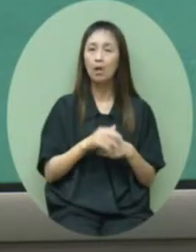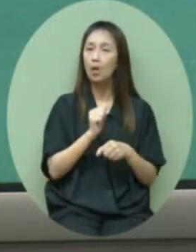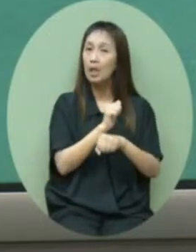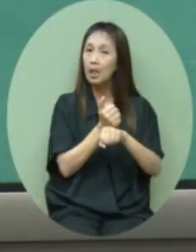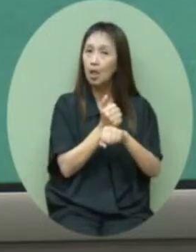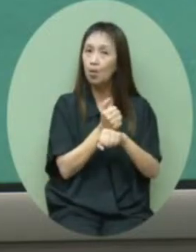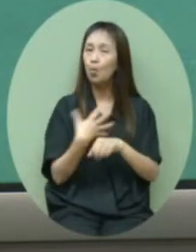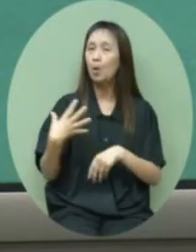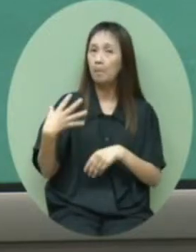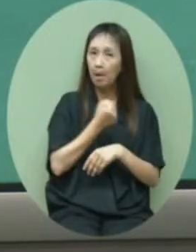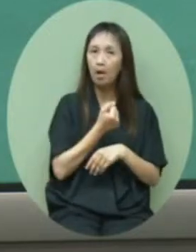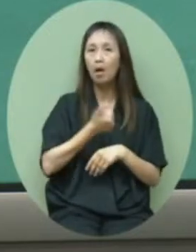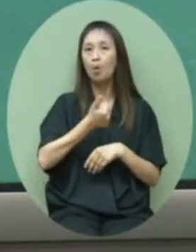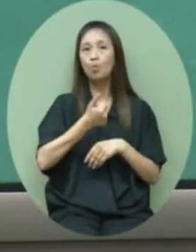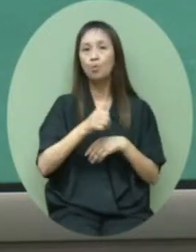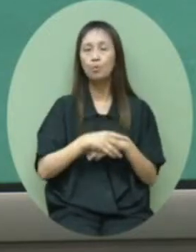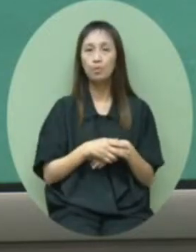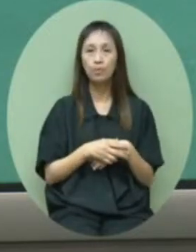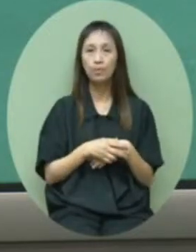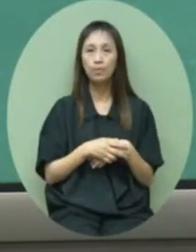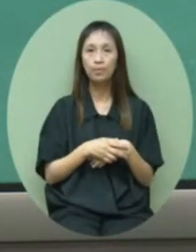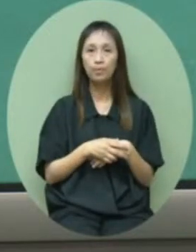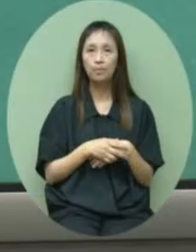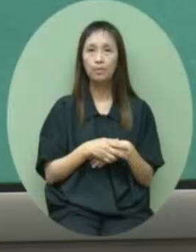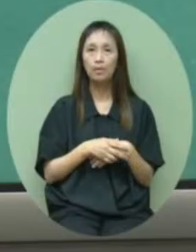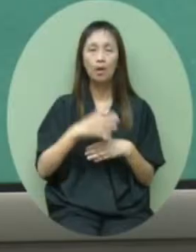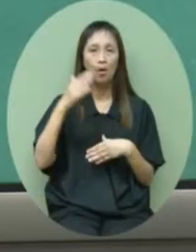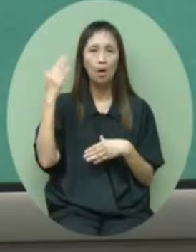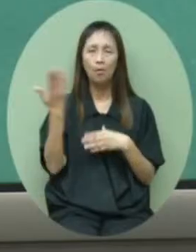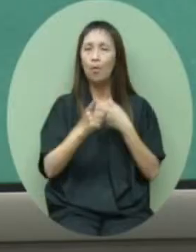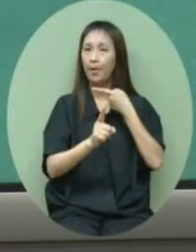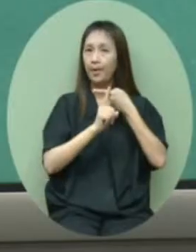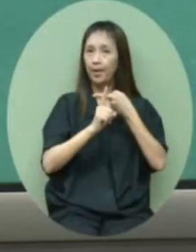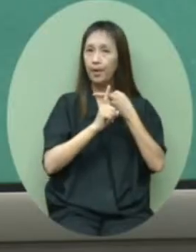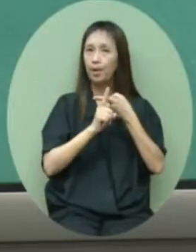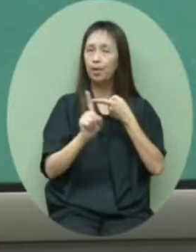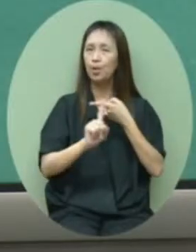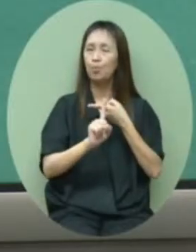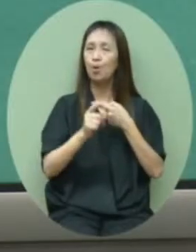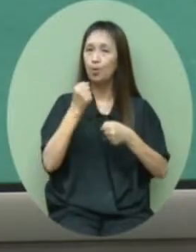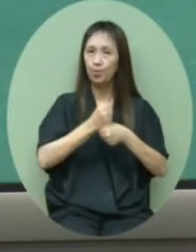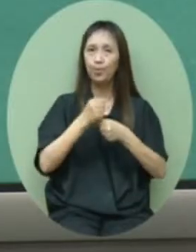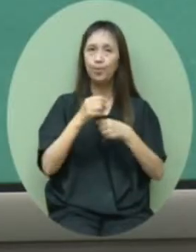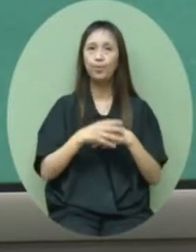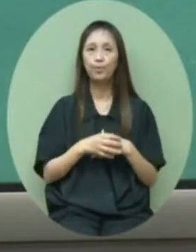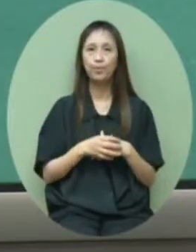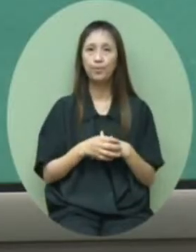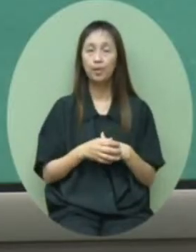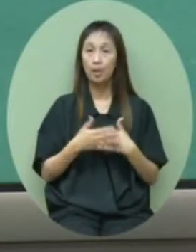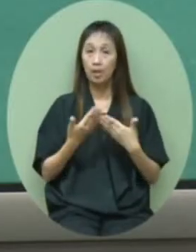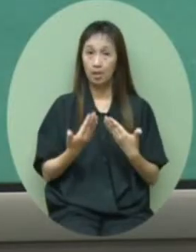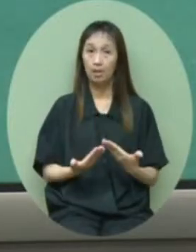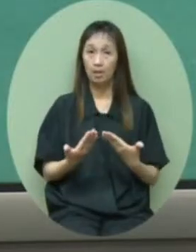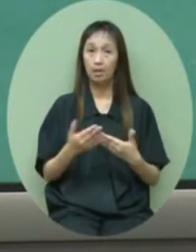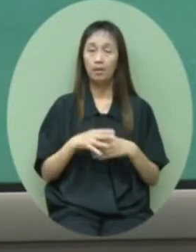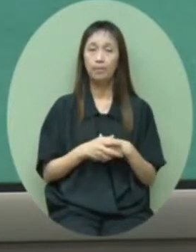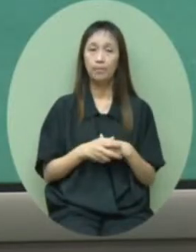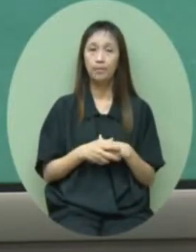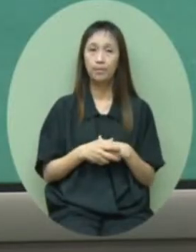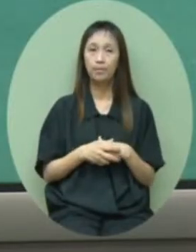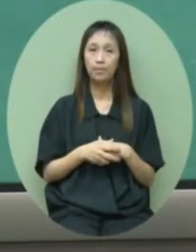in the policy address, we will consider the advantages we have and see how we could strengthen them, at the same time how we could seize upon opportunities